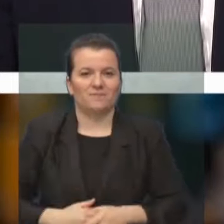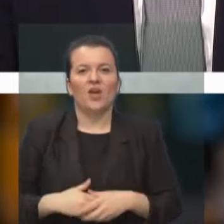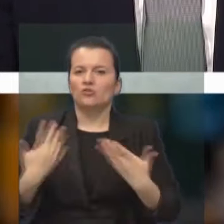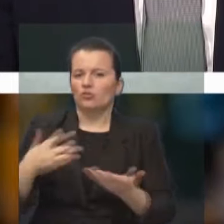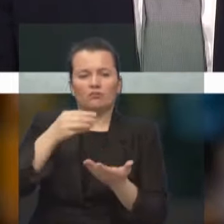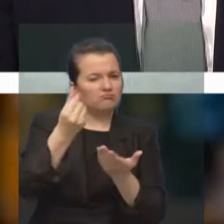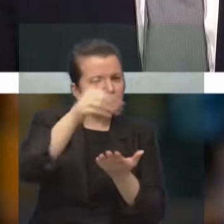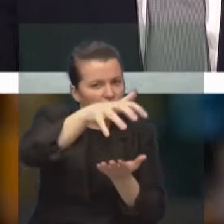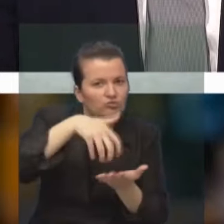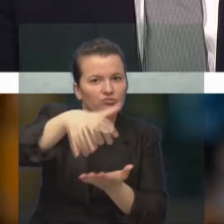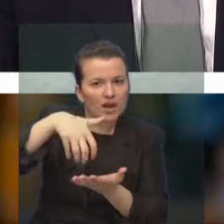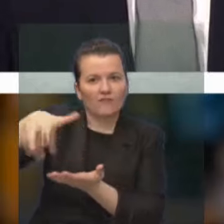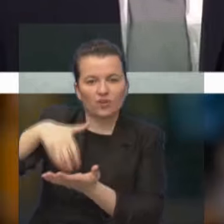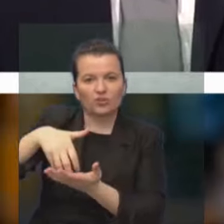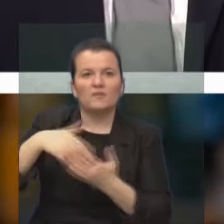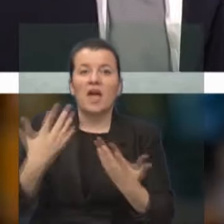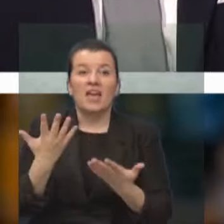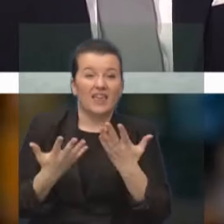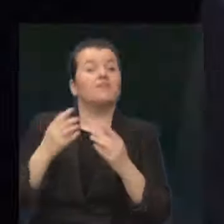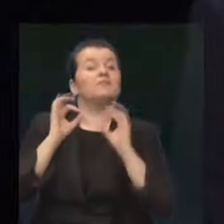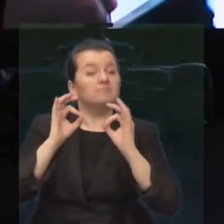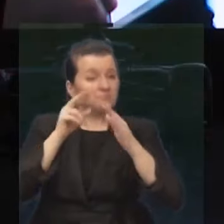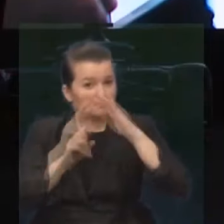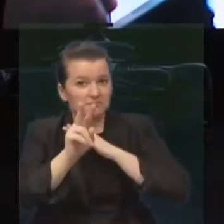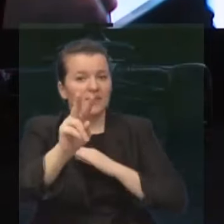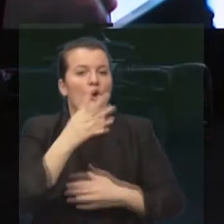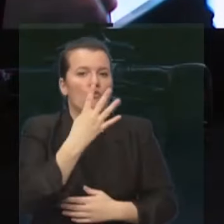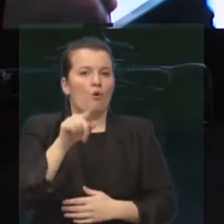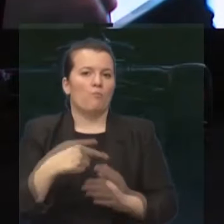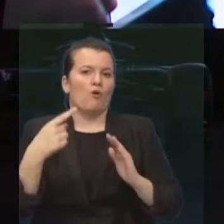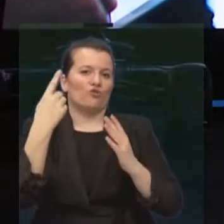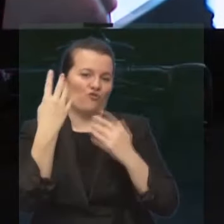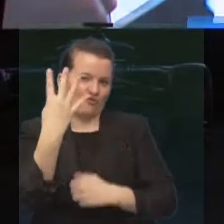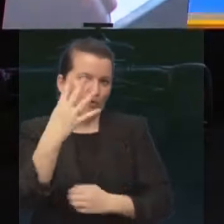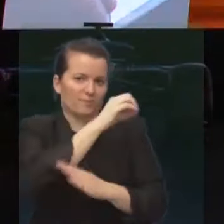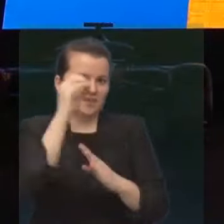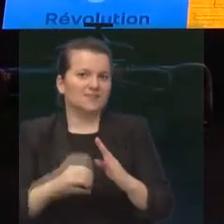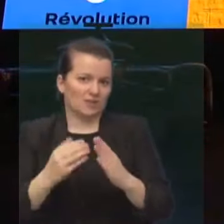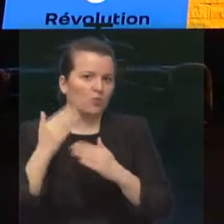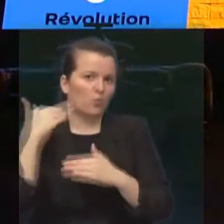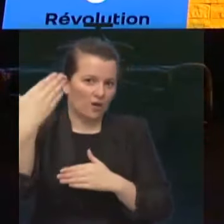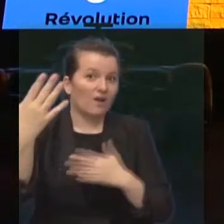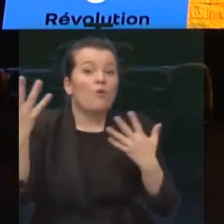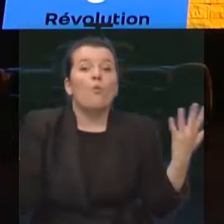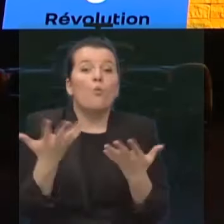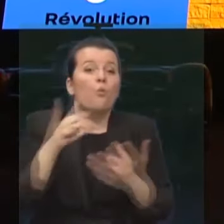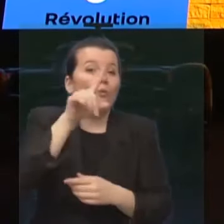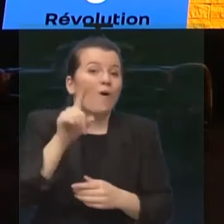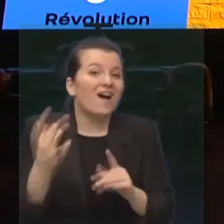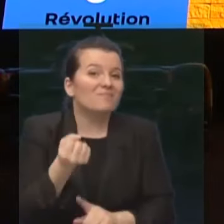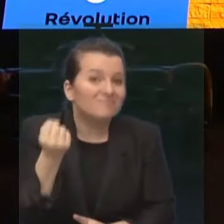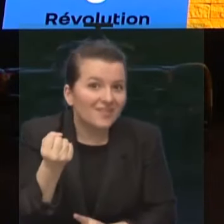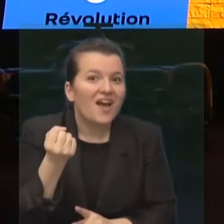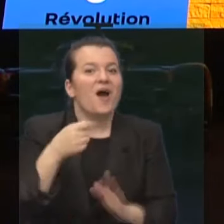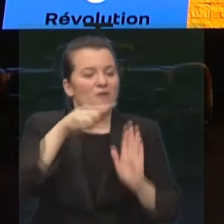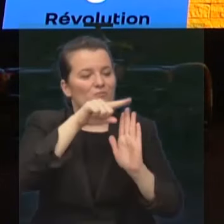have been up 4.4%, in particular because of our repricing position policy.